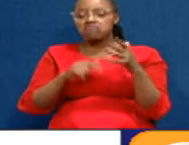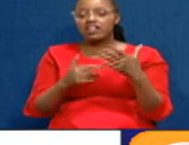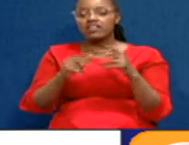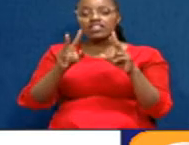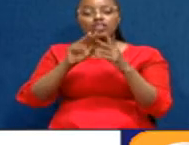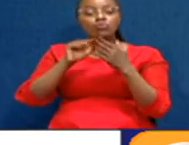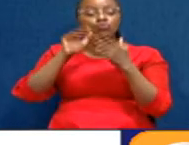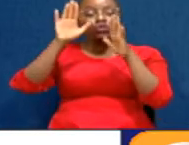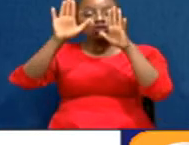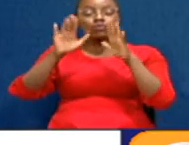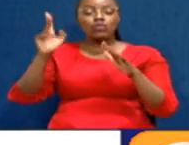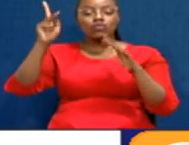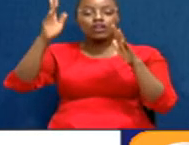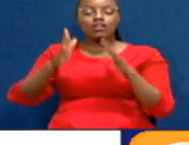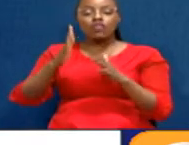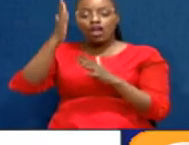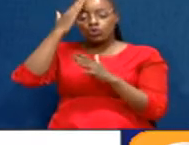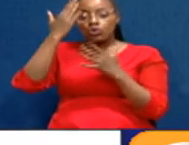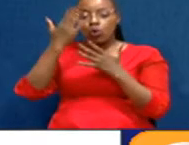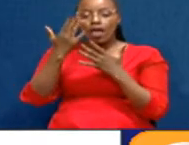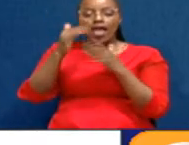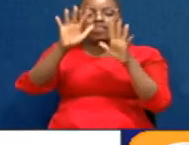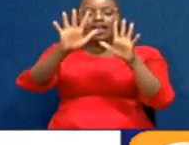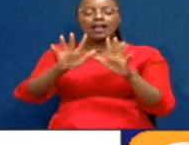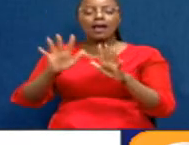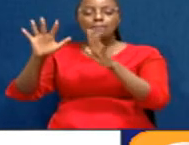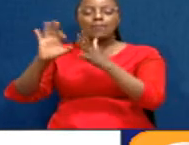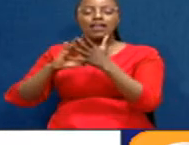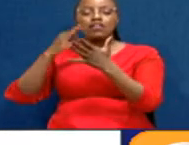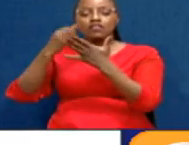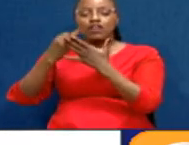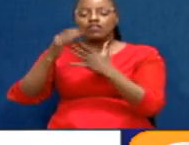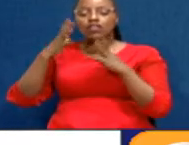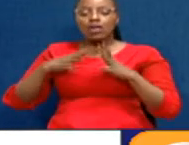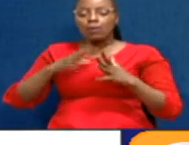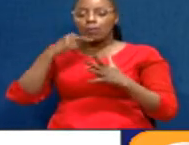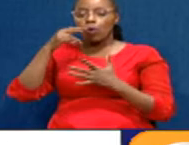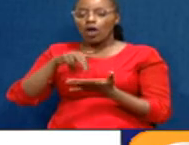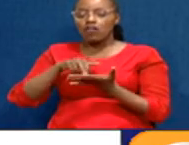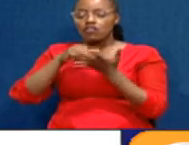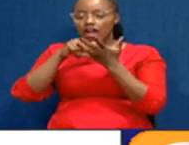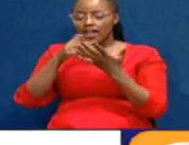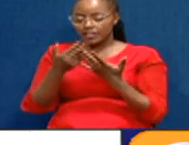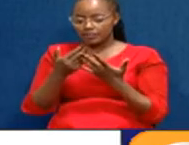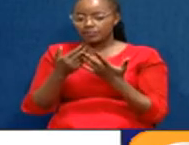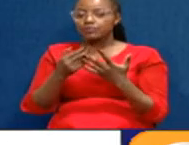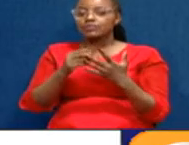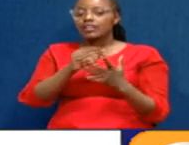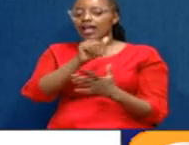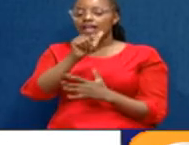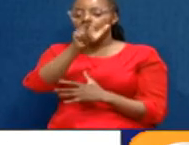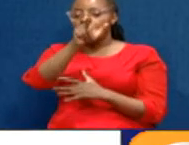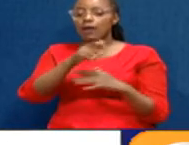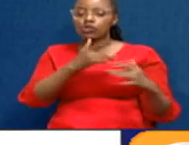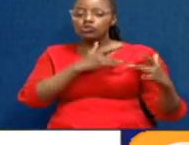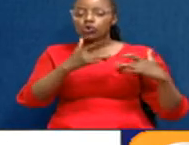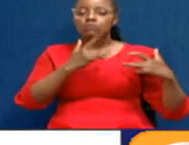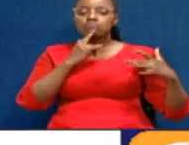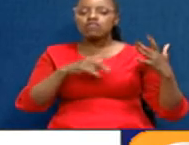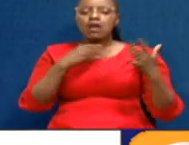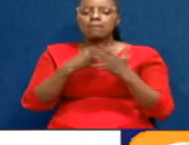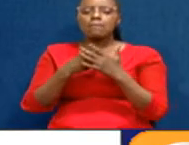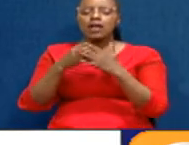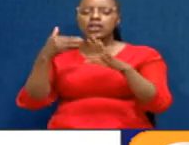most important for Kenyans to know the source of campaign funds of their candidates. Thank you, Irene, for that. While Kipto is concerned, you say